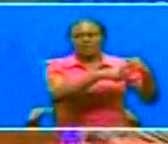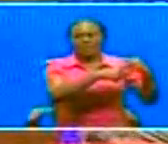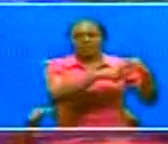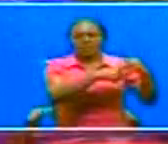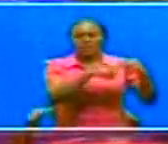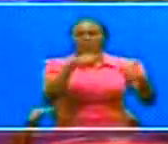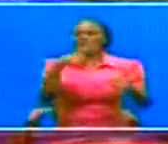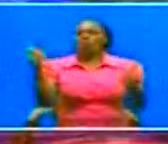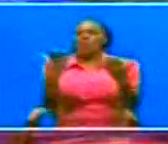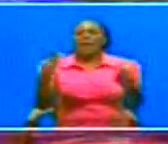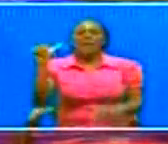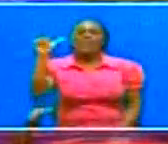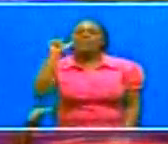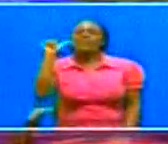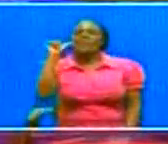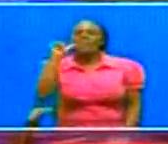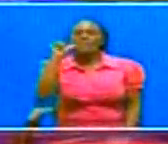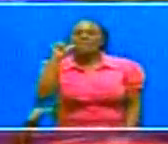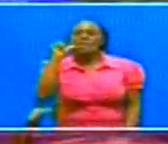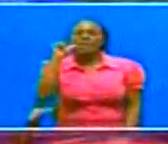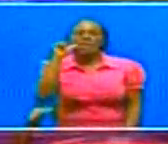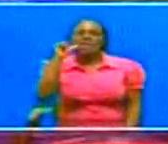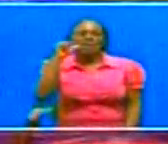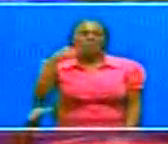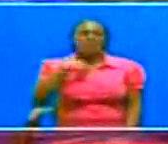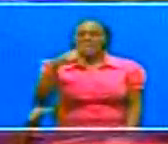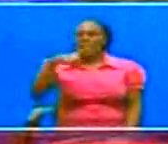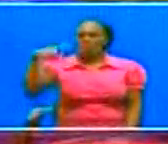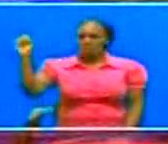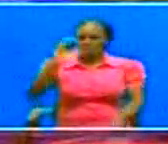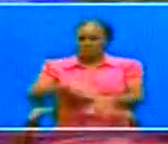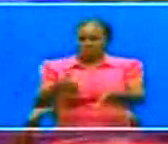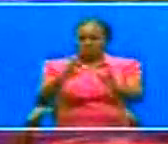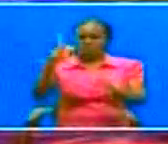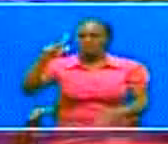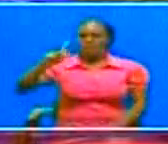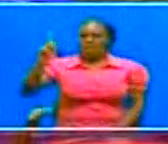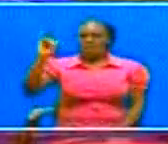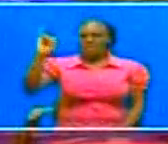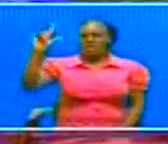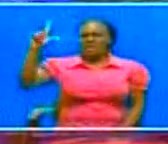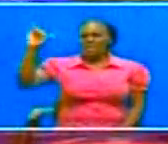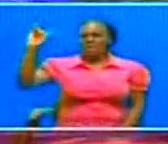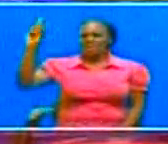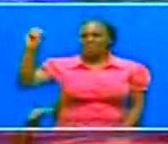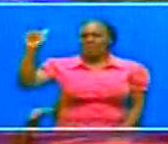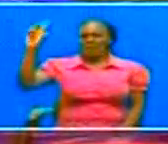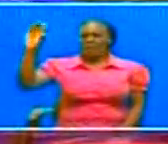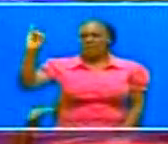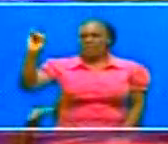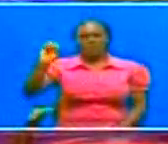Where'd you go? London. I know, I didn't go down the road. You didn't go to Kilimani or, you know. I moved to